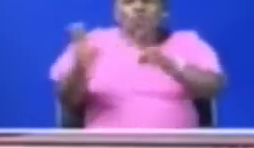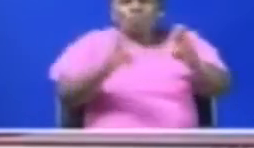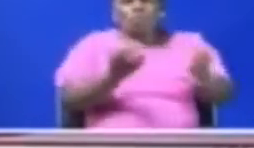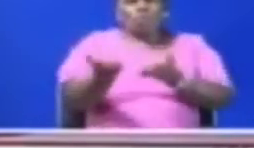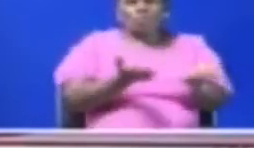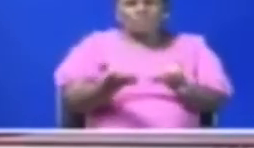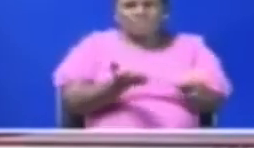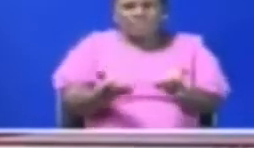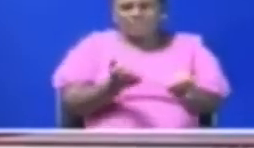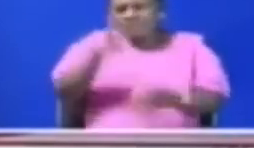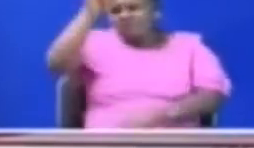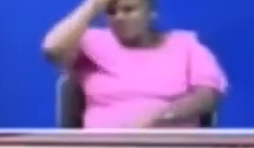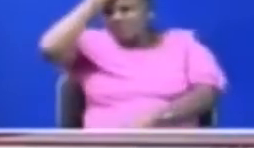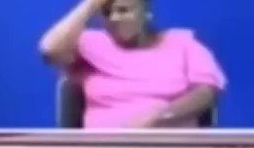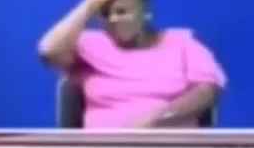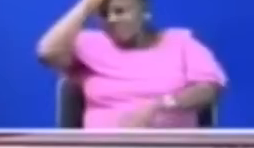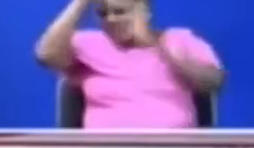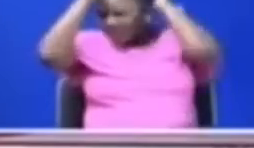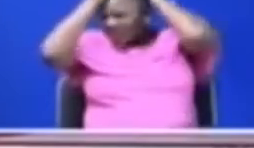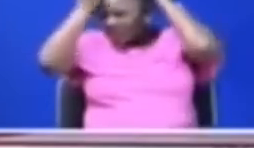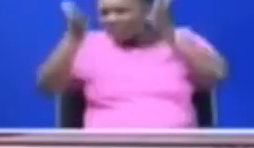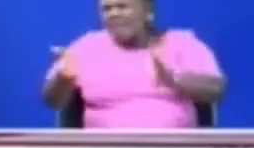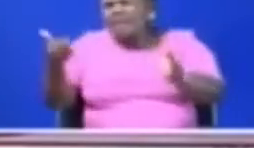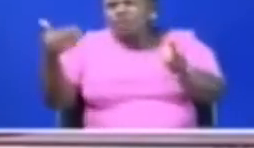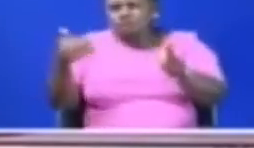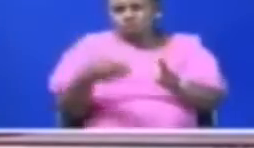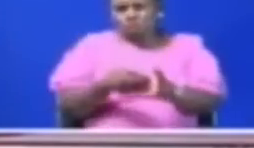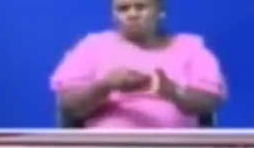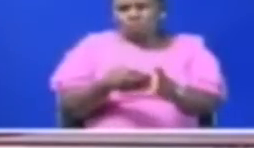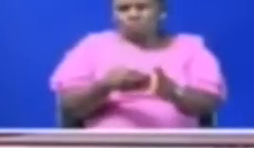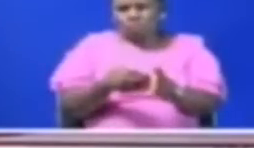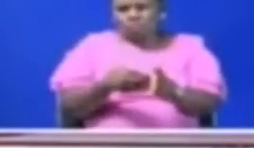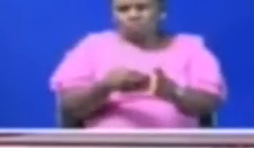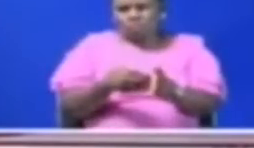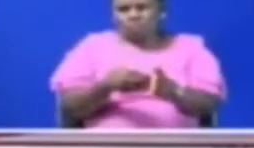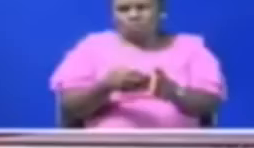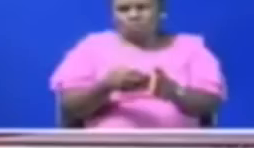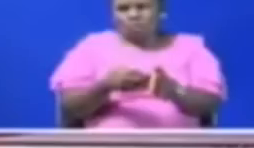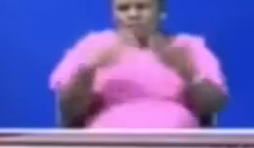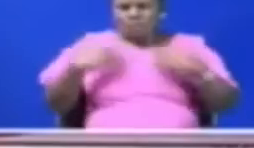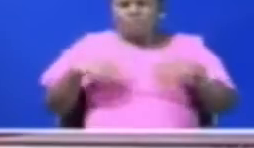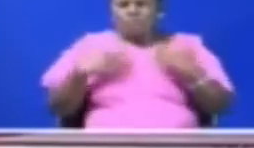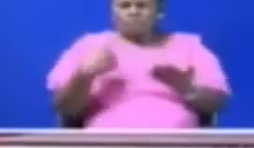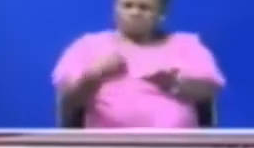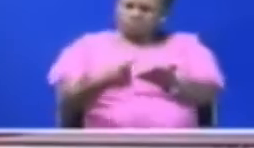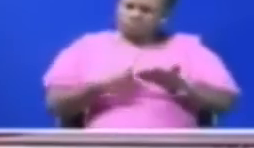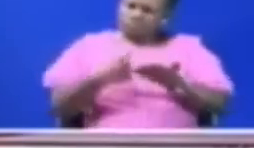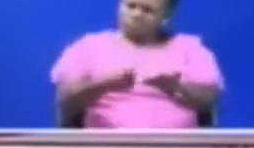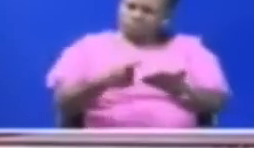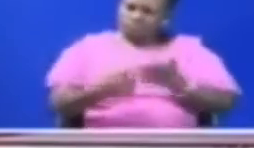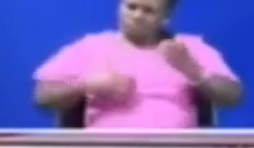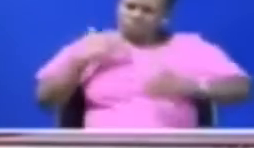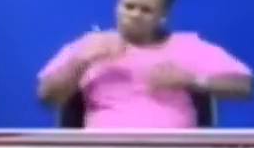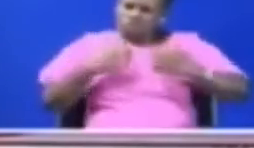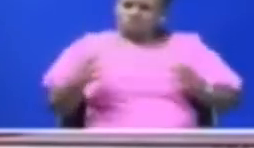operations at Fulfural Village in Likuyani constituency were momentarily halted as residents debated on